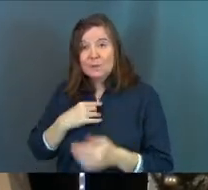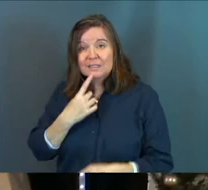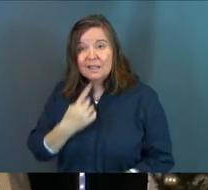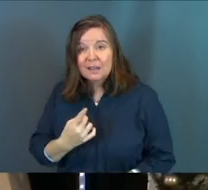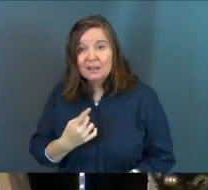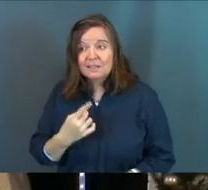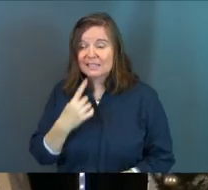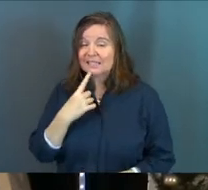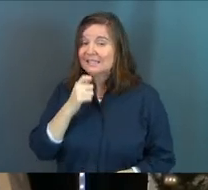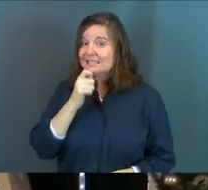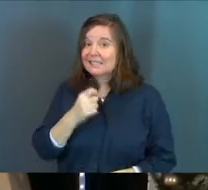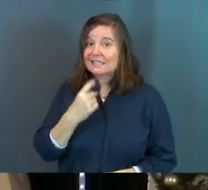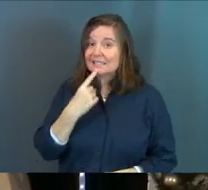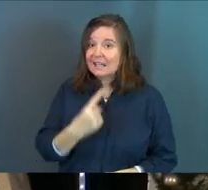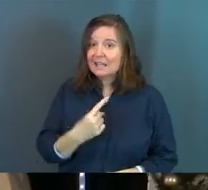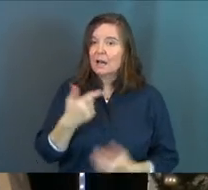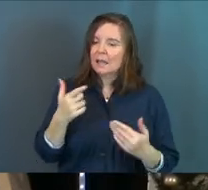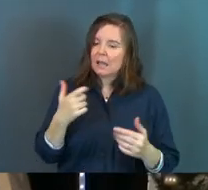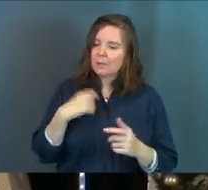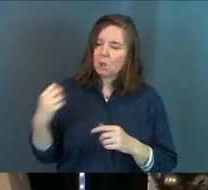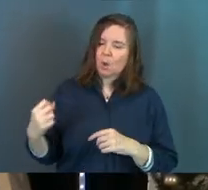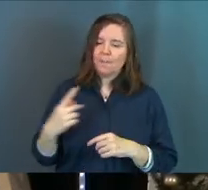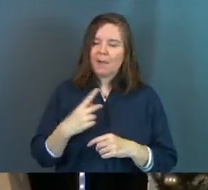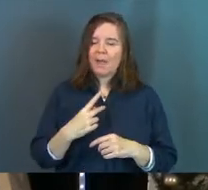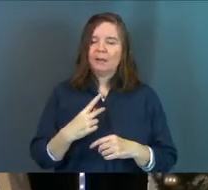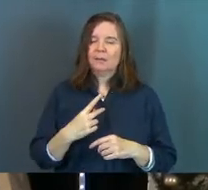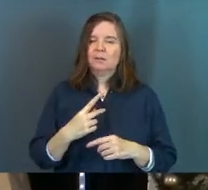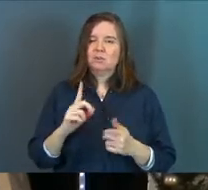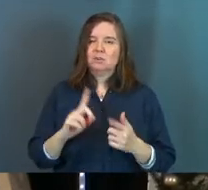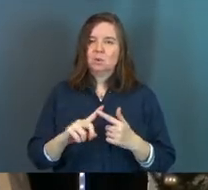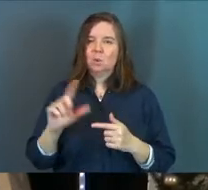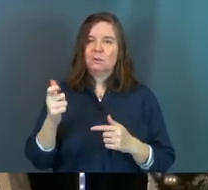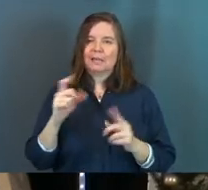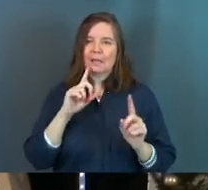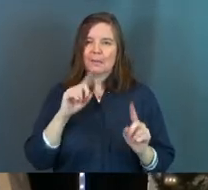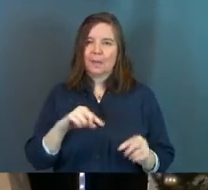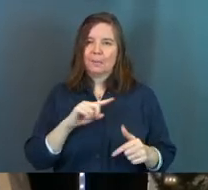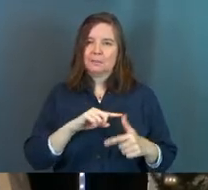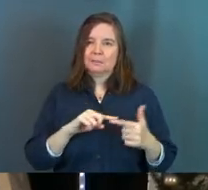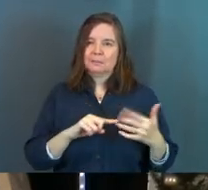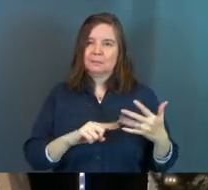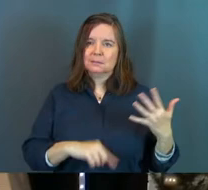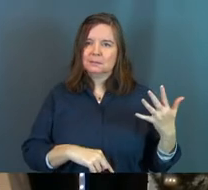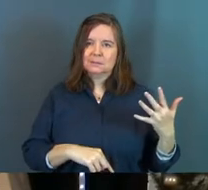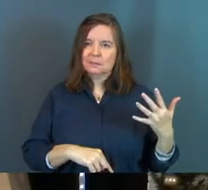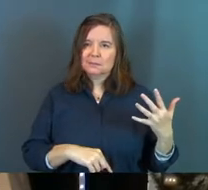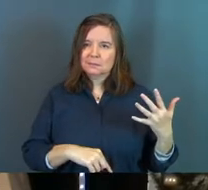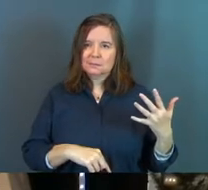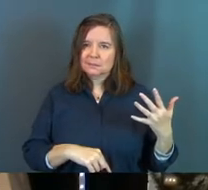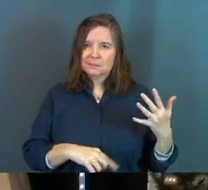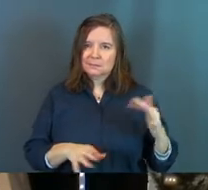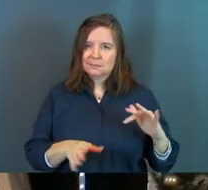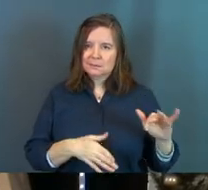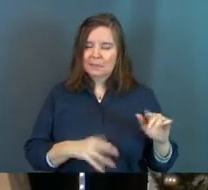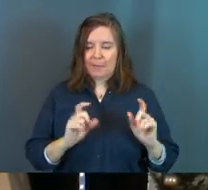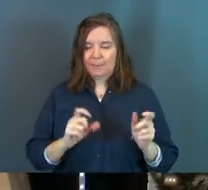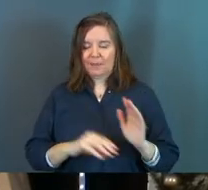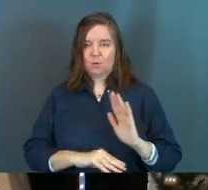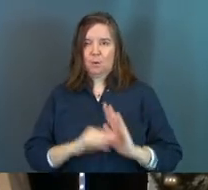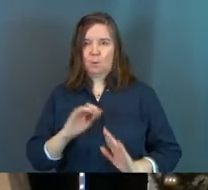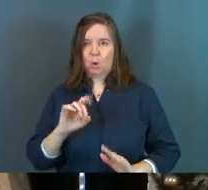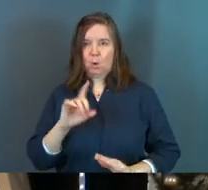said? He did not say, let me go back to the Ten Commandments. Let me give you a moral